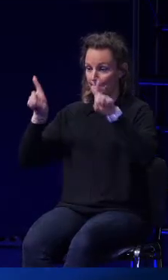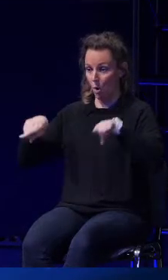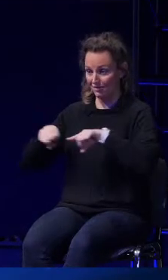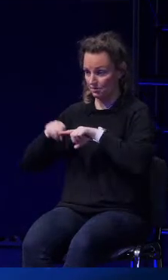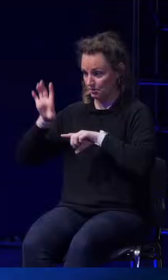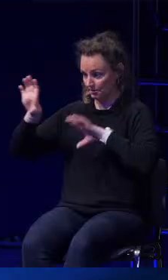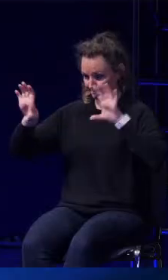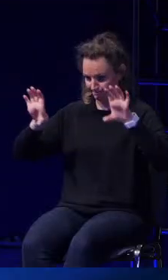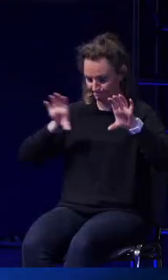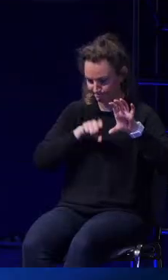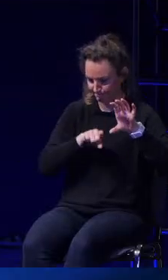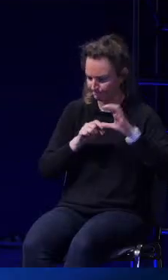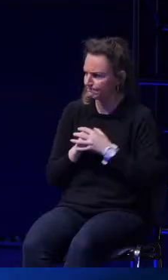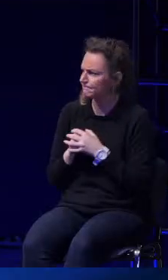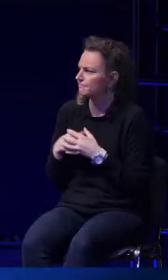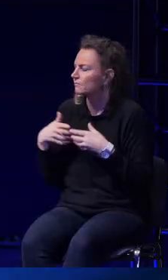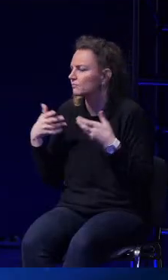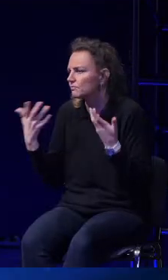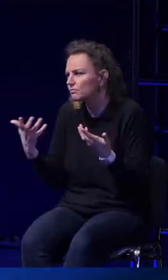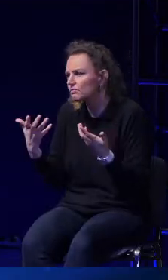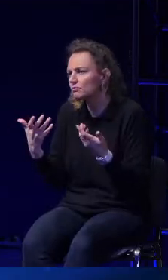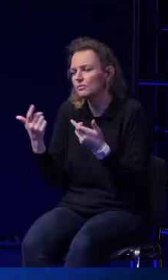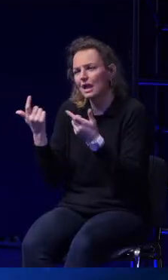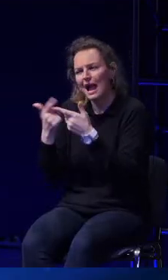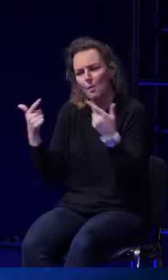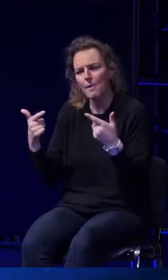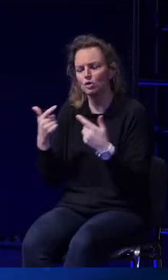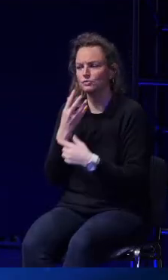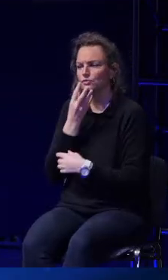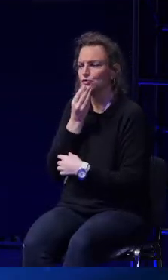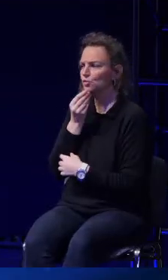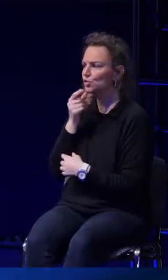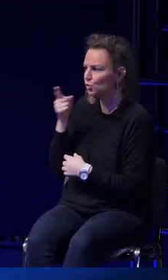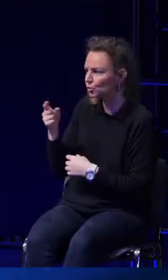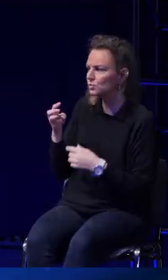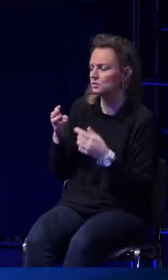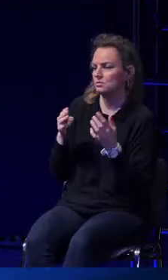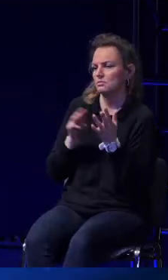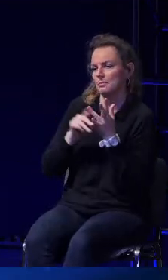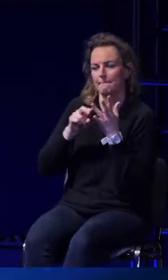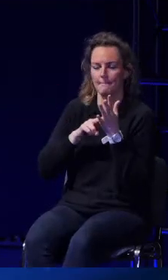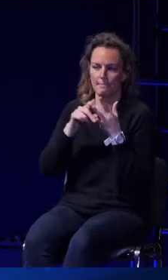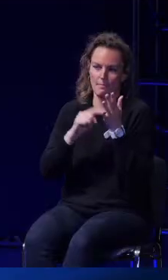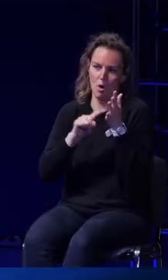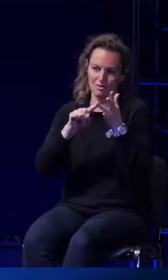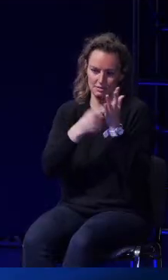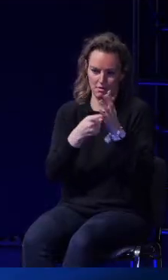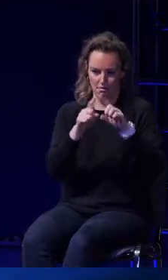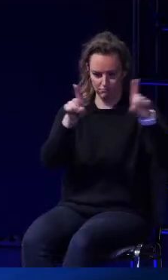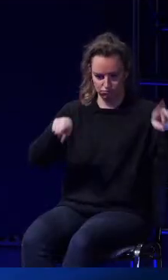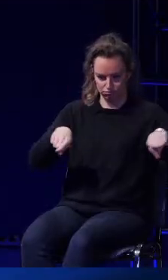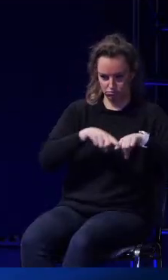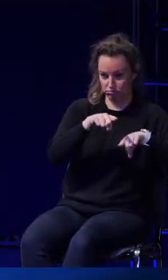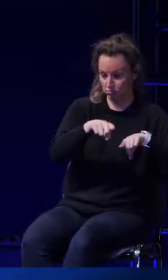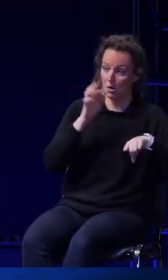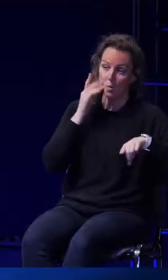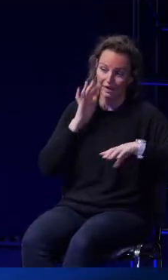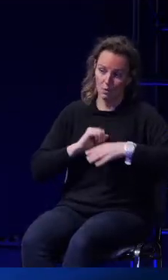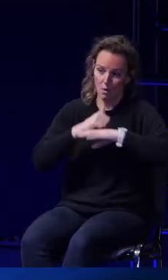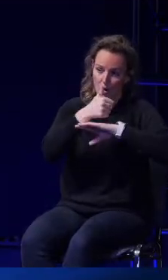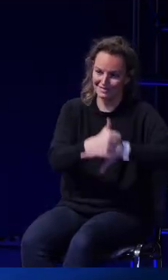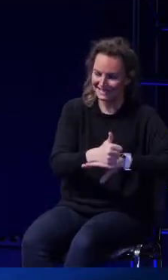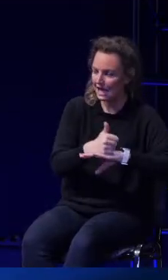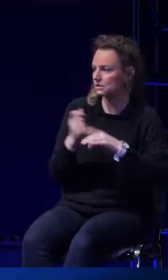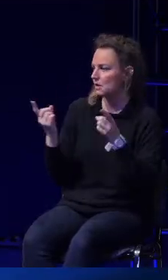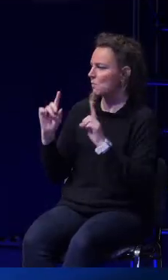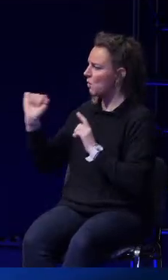So let's dive into that. How much are you actually using a meter on set, and what's your workflow on a given